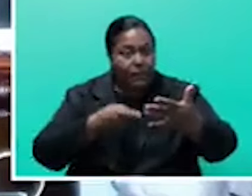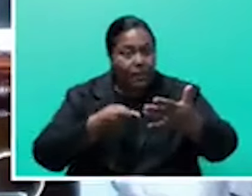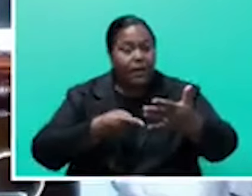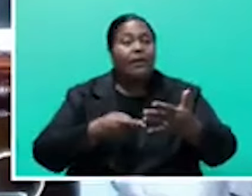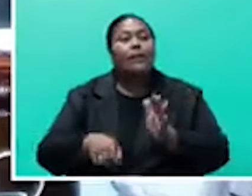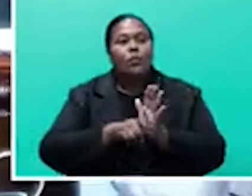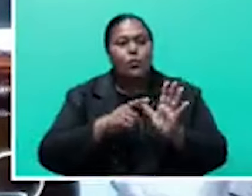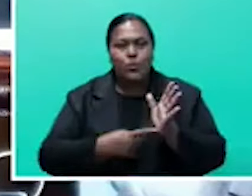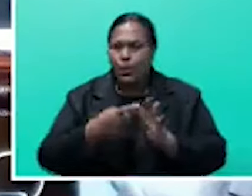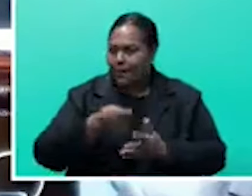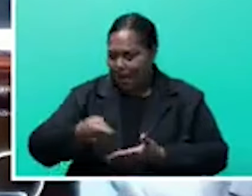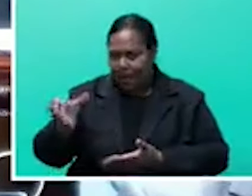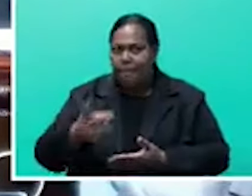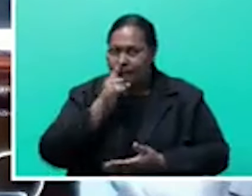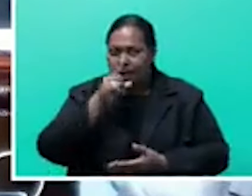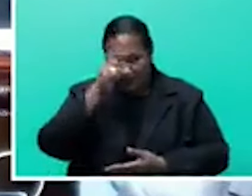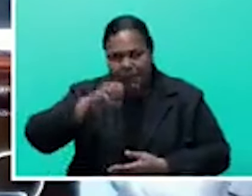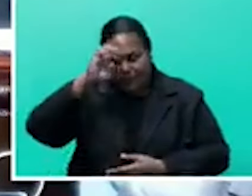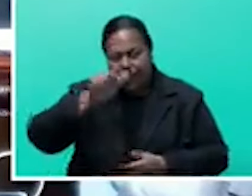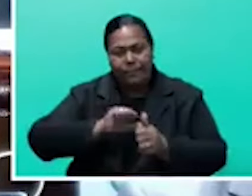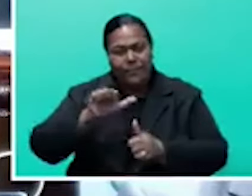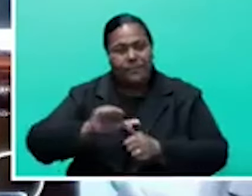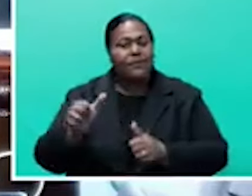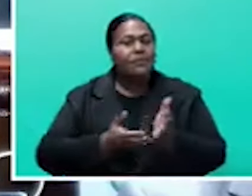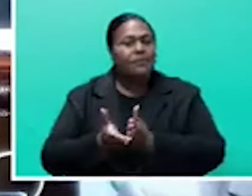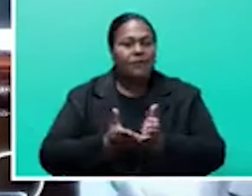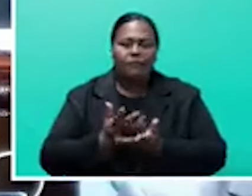of this country can expect better services throughout the